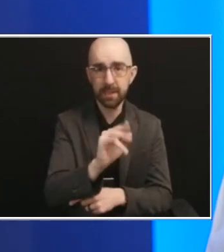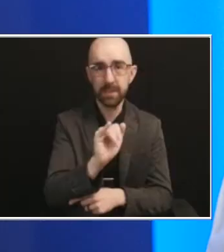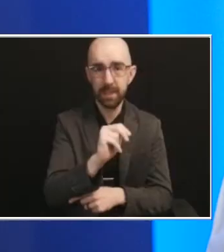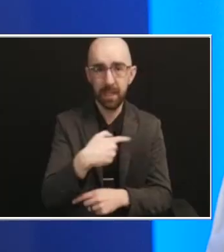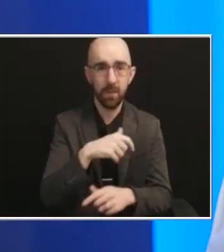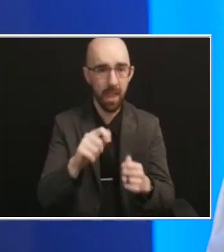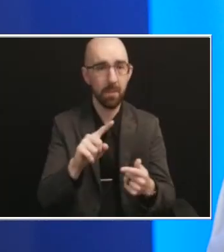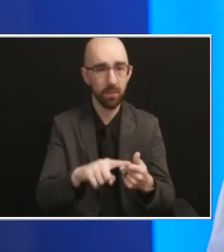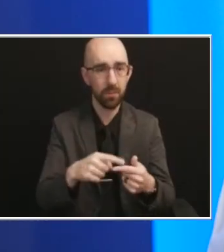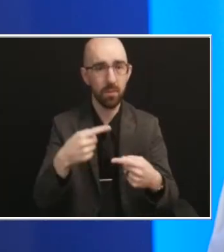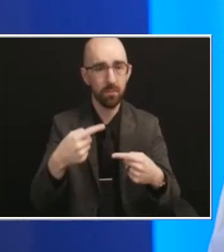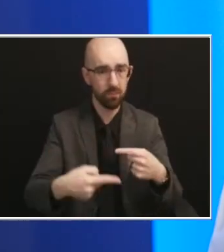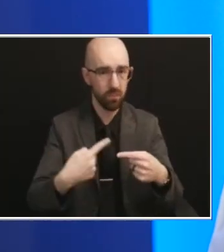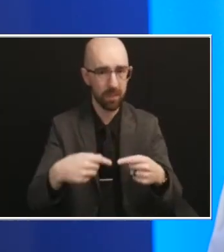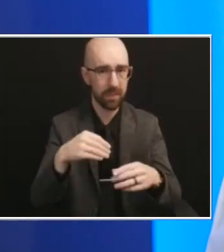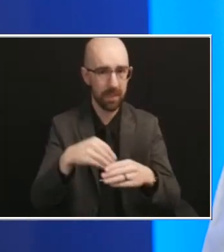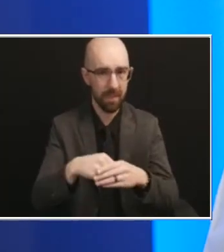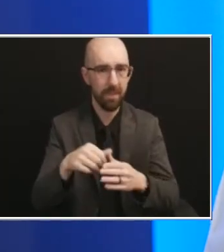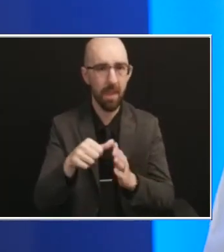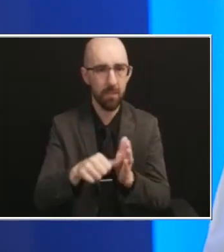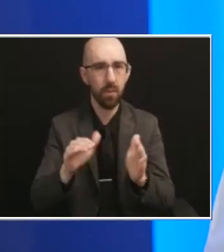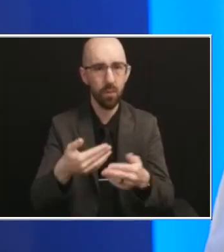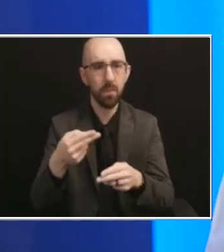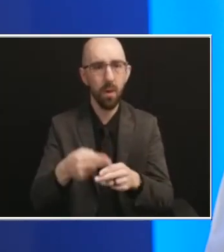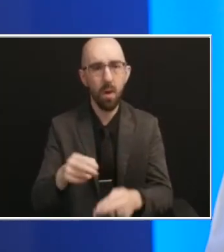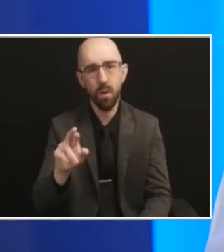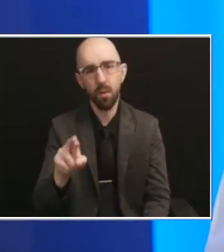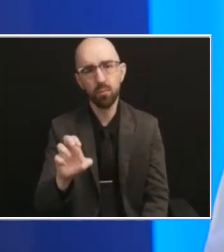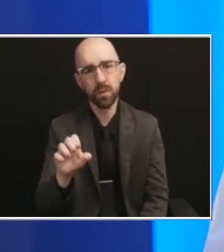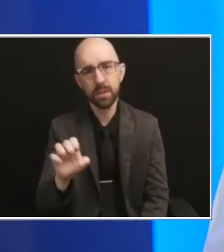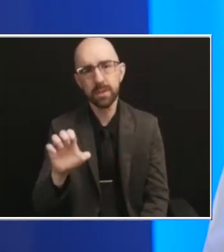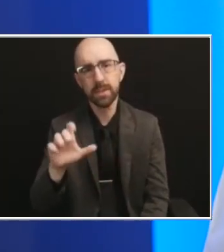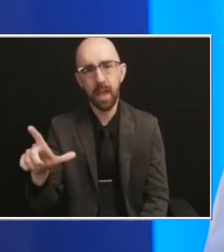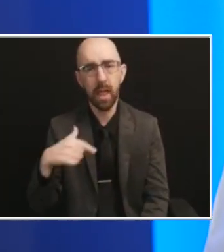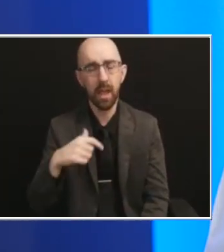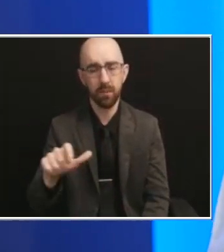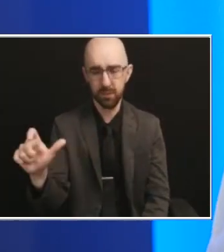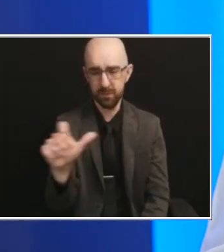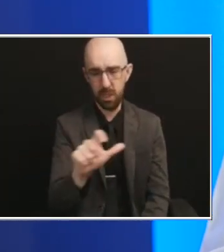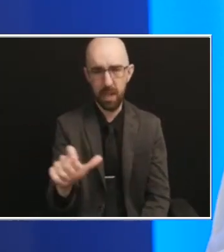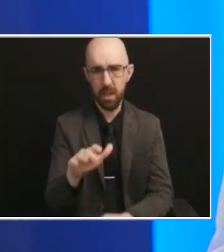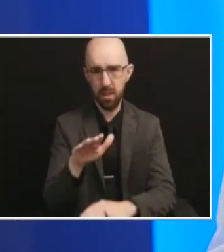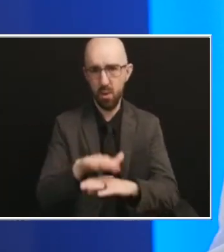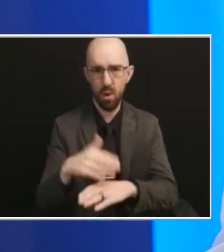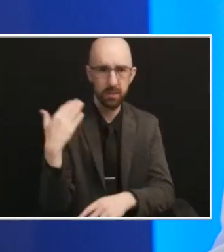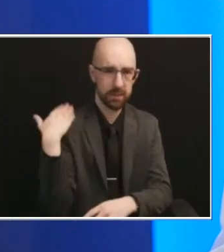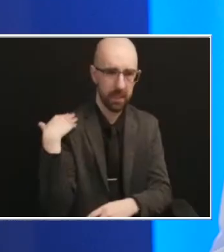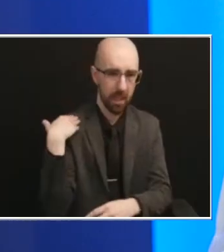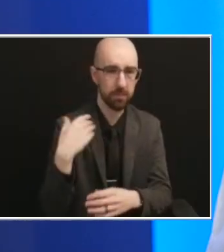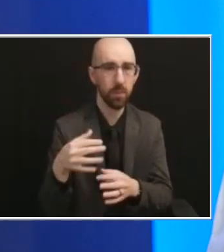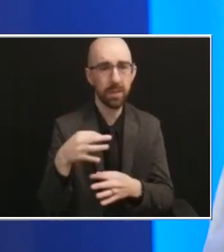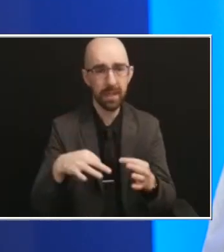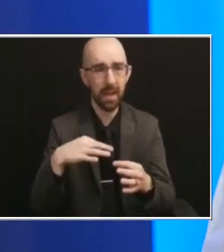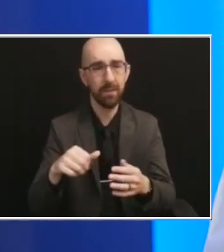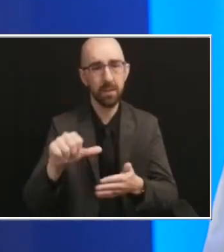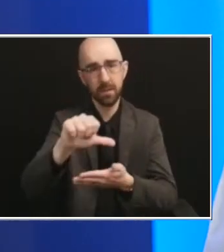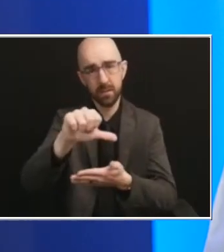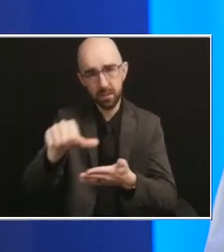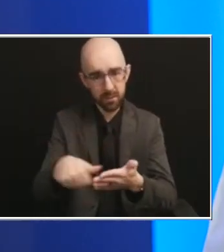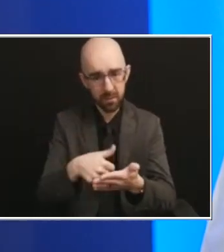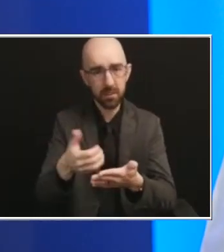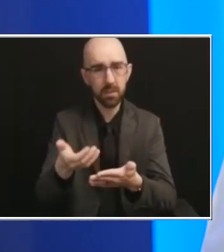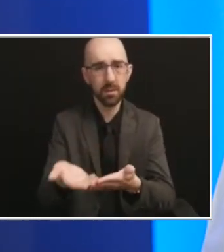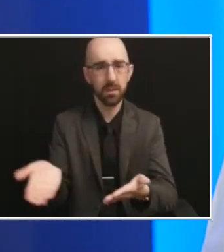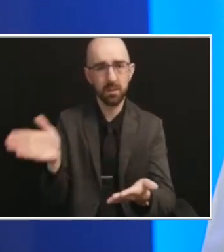process in the operating room, called ReCell. And we sprayed that on top. So rather than taking large grafts and putting it over his